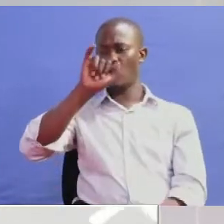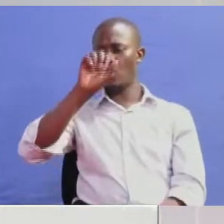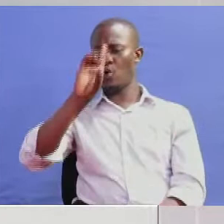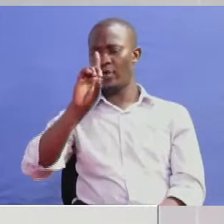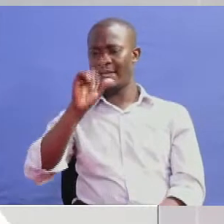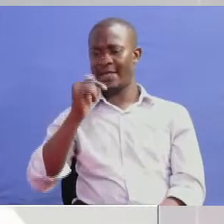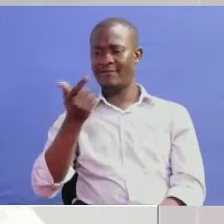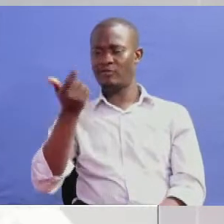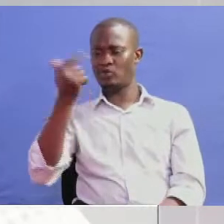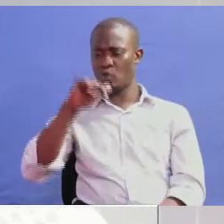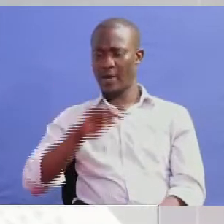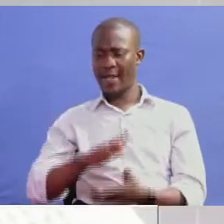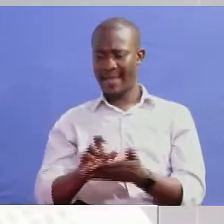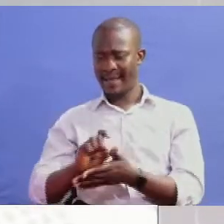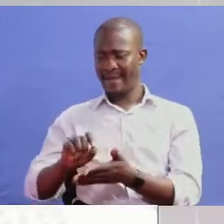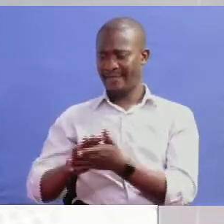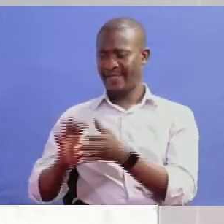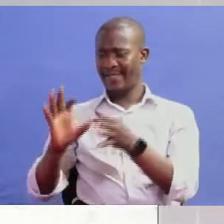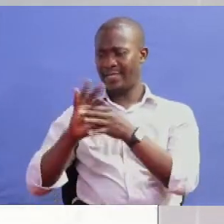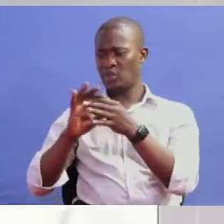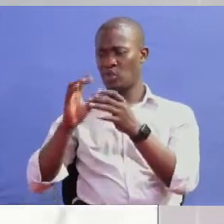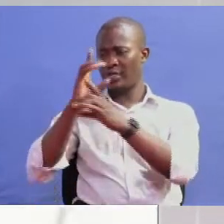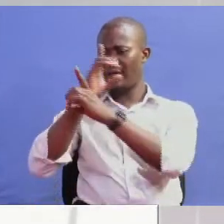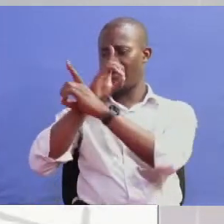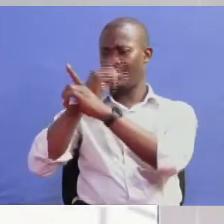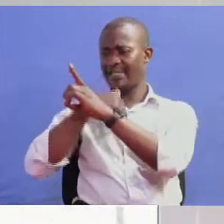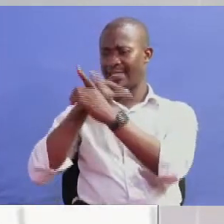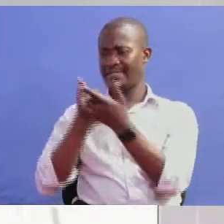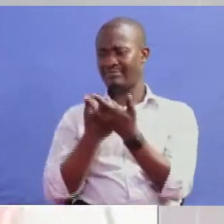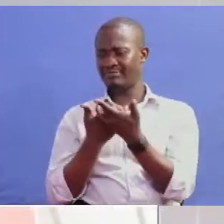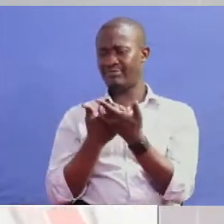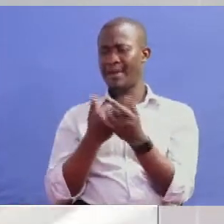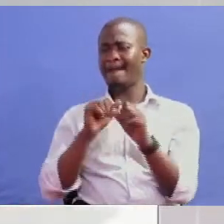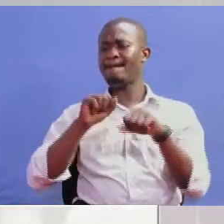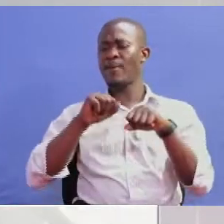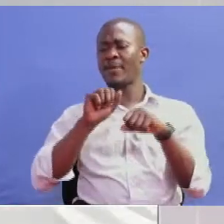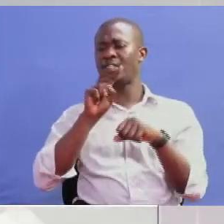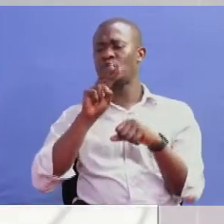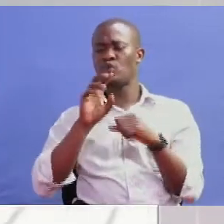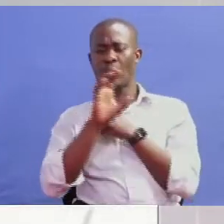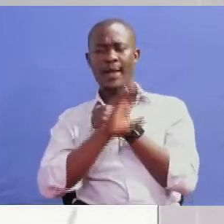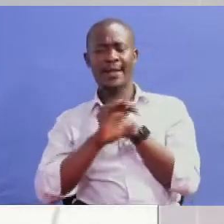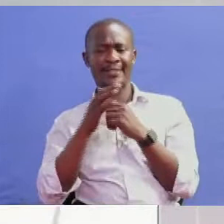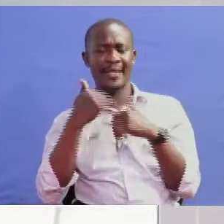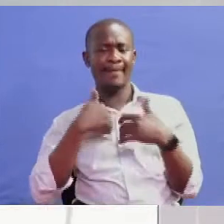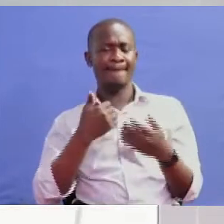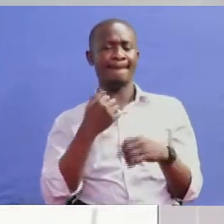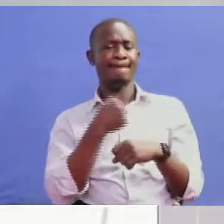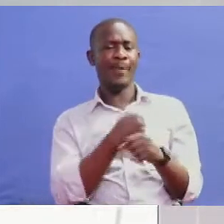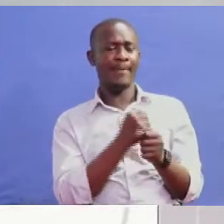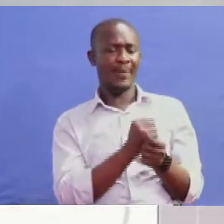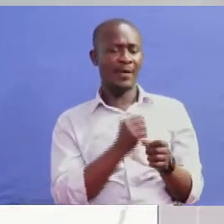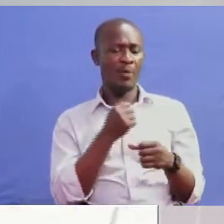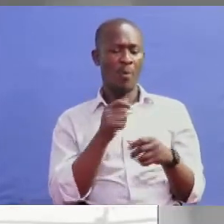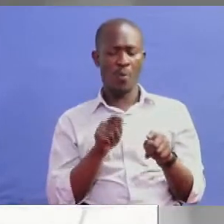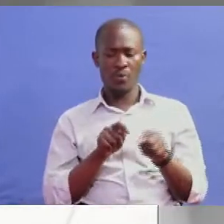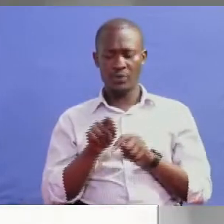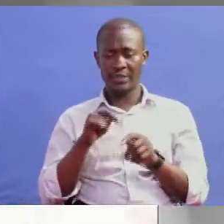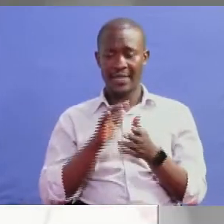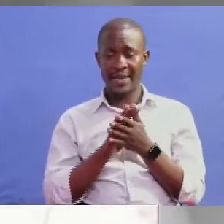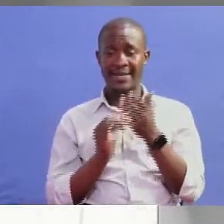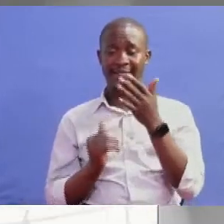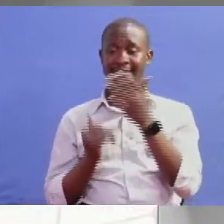today signed a joint defense cooperation framework that shall enable the two countries enhance operations in an